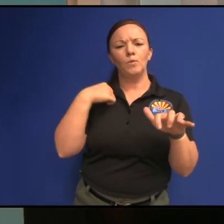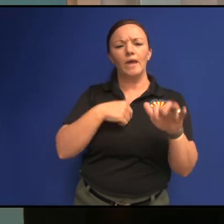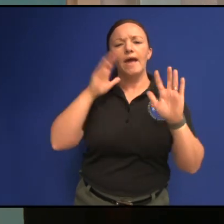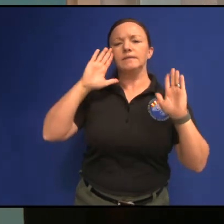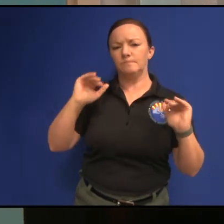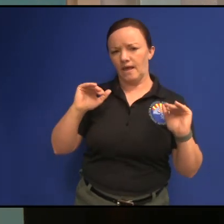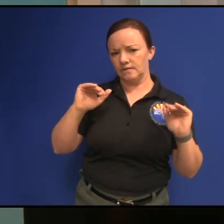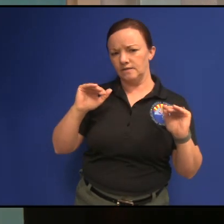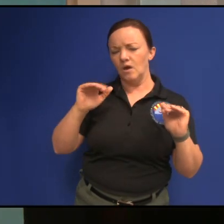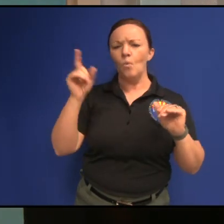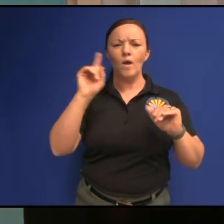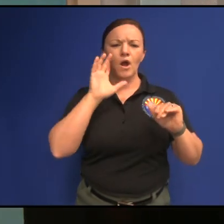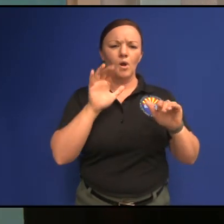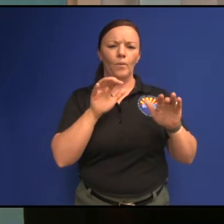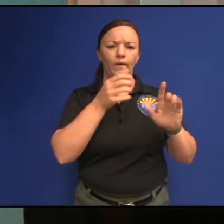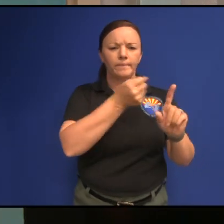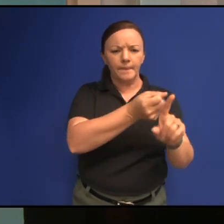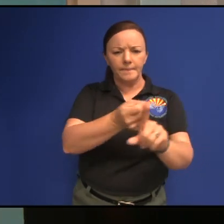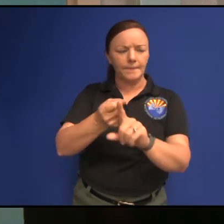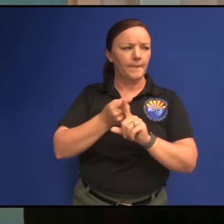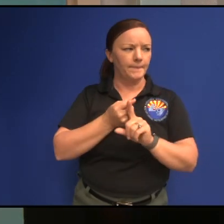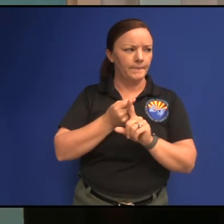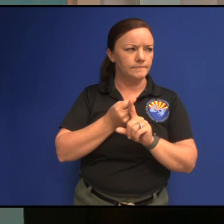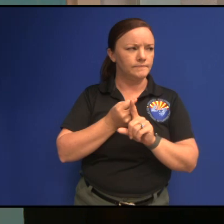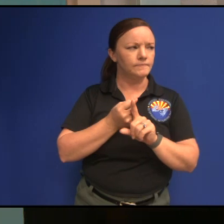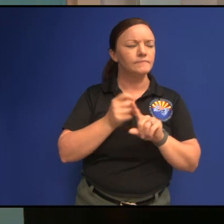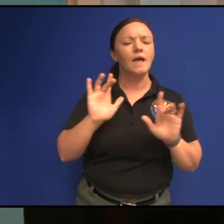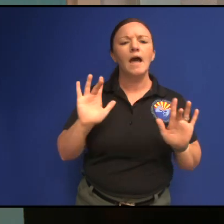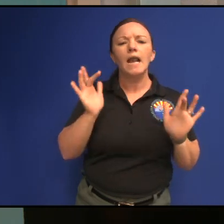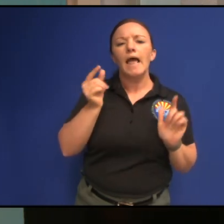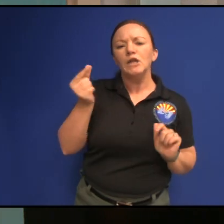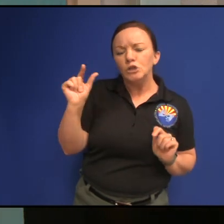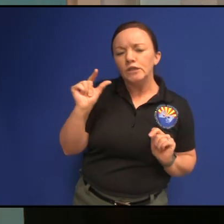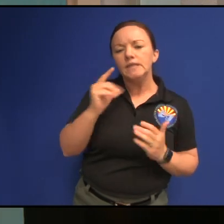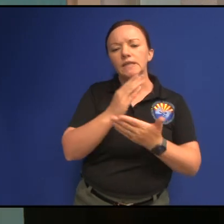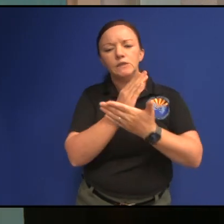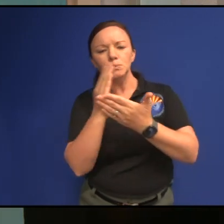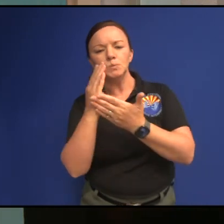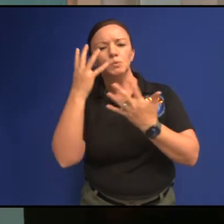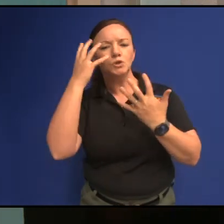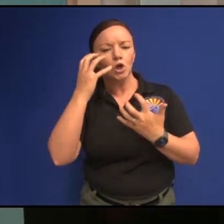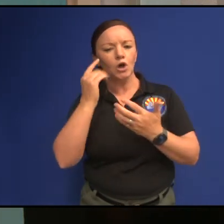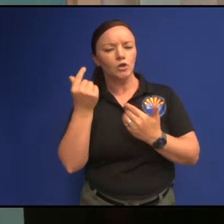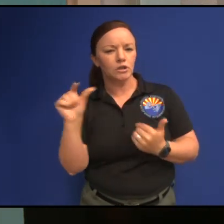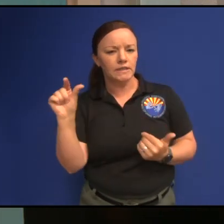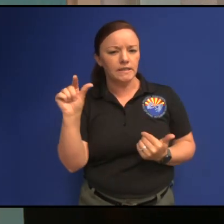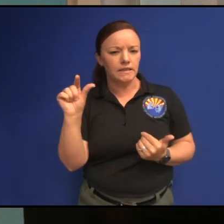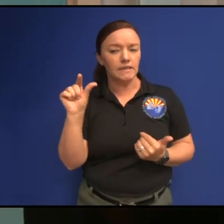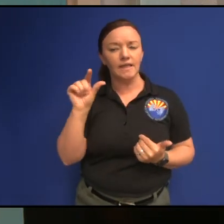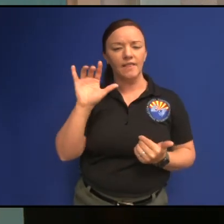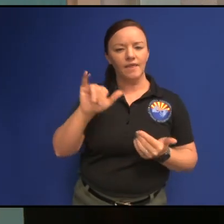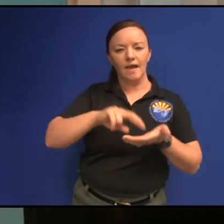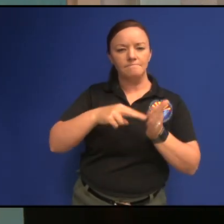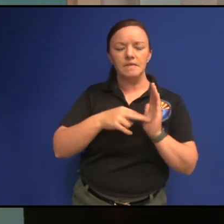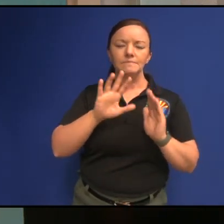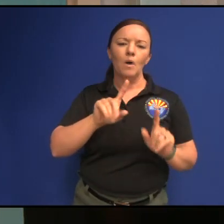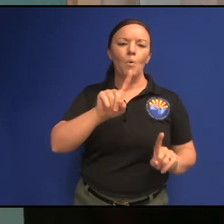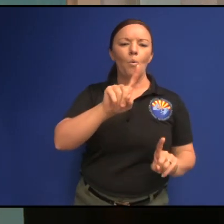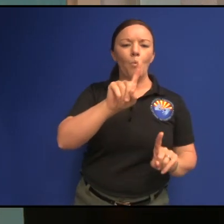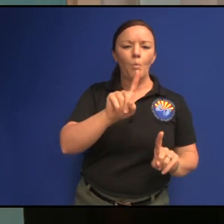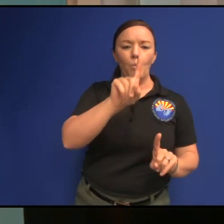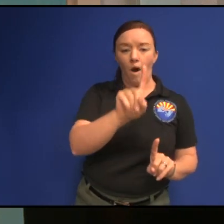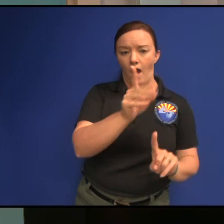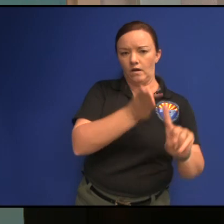fall. And you'll notice we're here where you get these light greens to dark green. That puts us anywhere from 1/100 to about a 1/2 inch. You need these